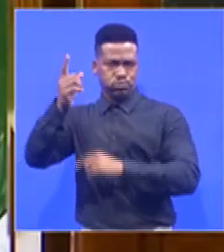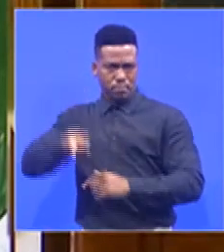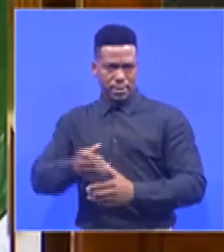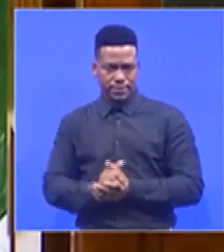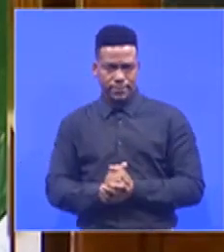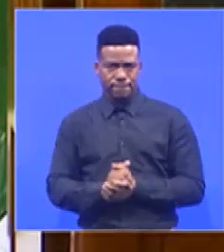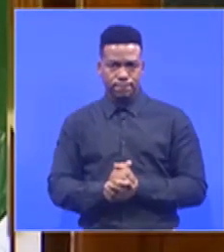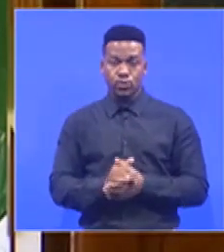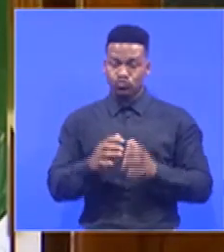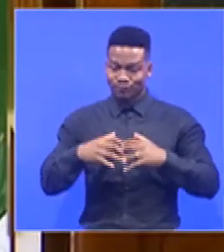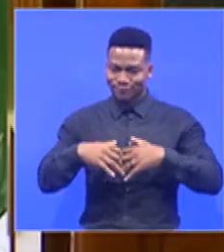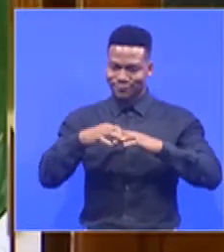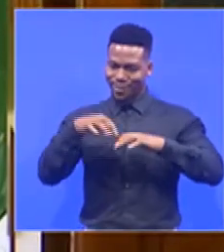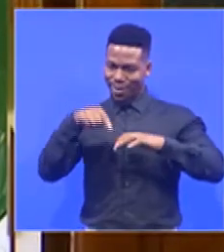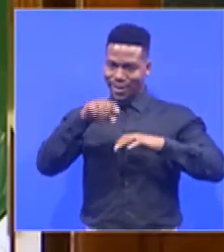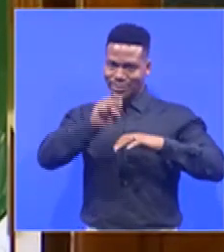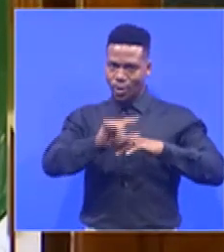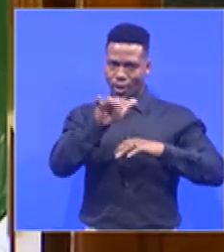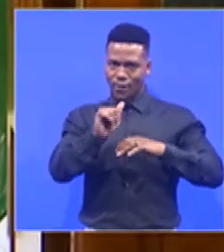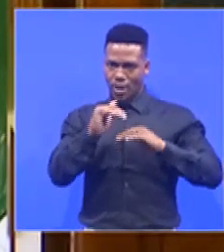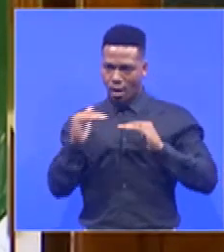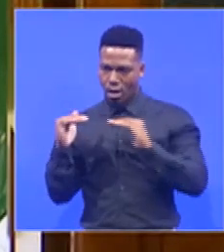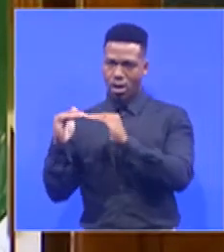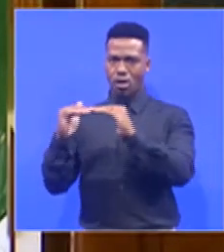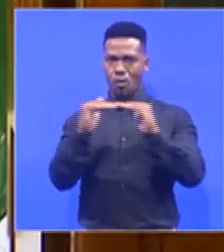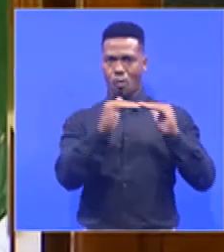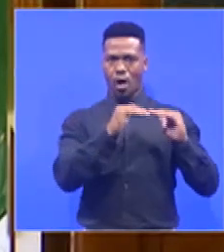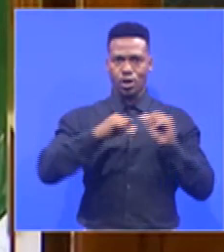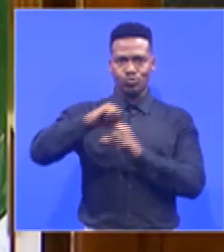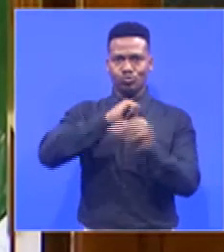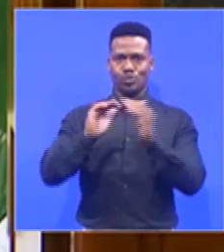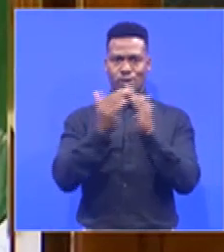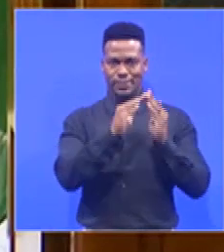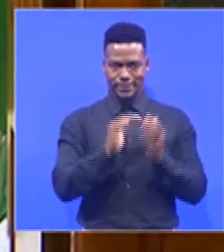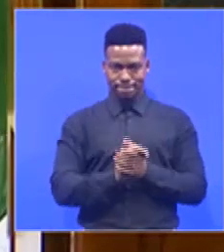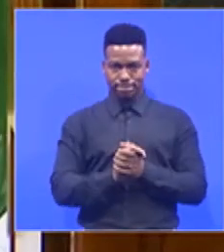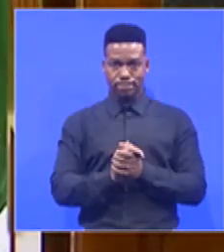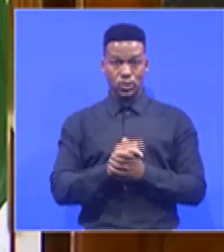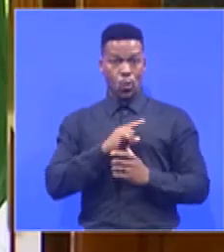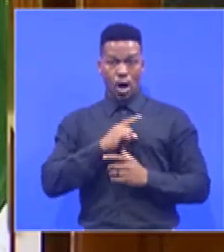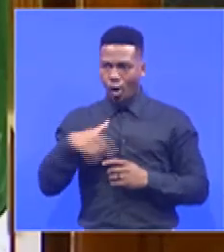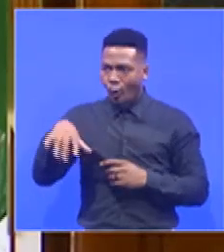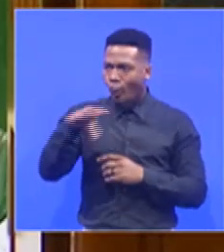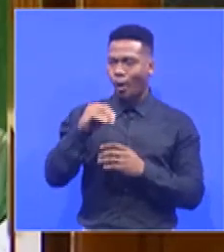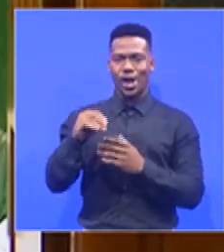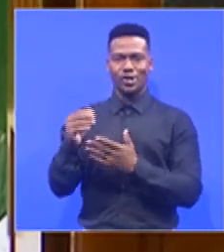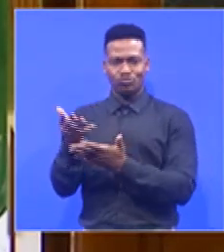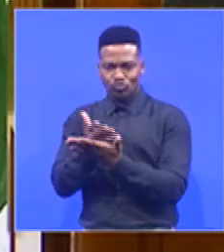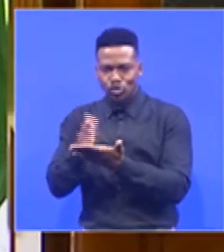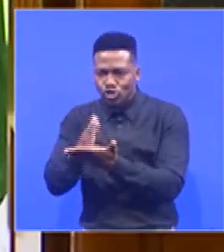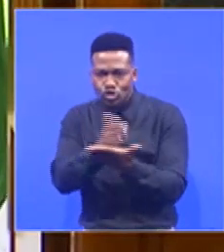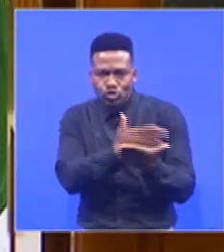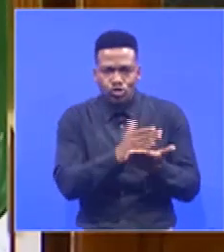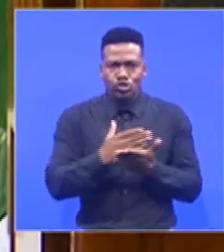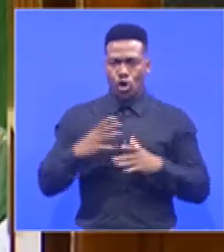establish South Africa as an equal society, where all of us share in the wealth of our country